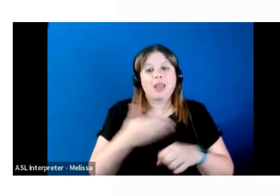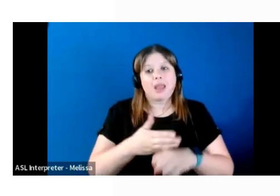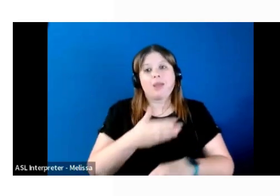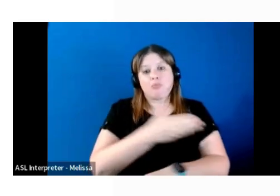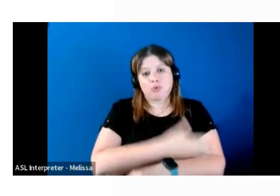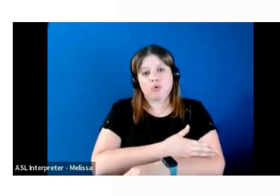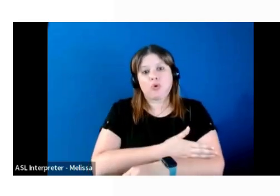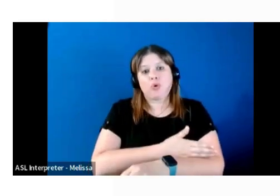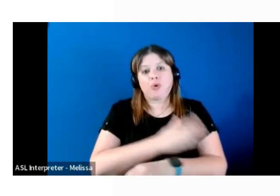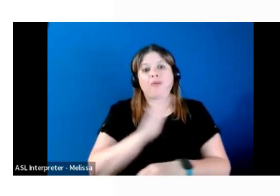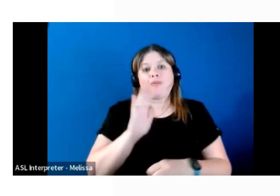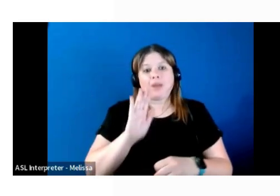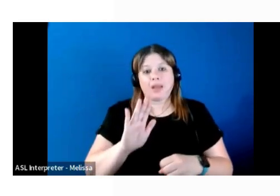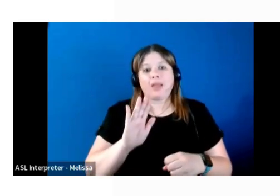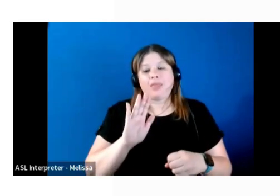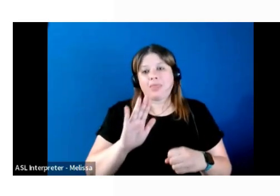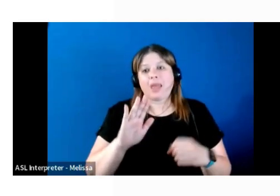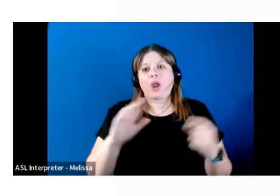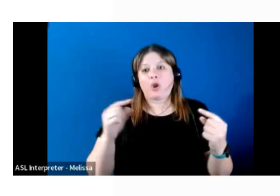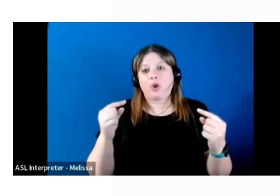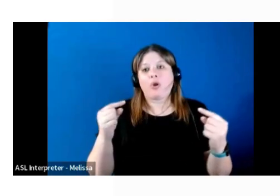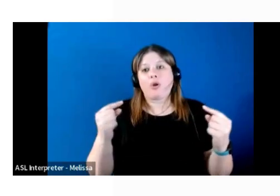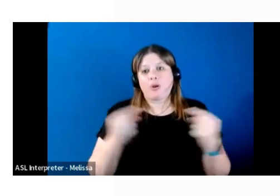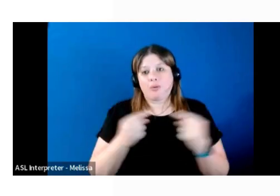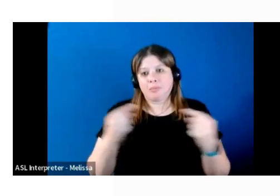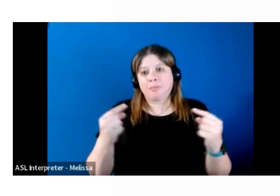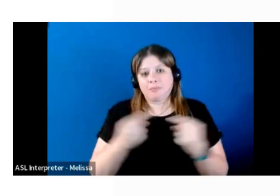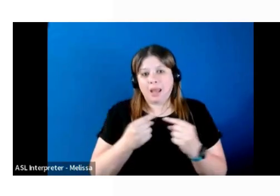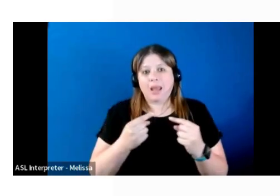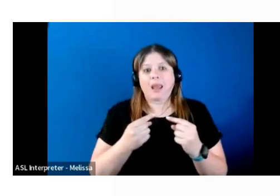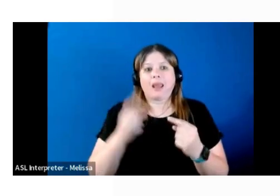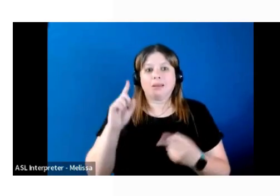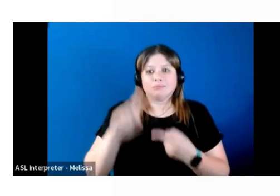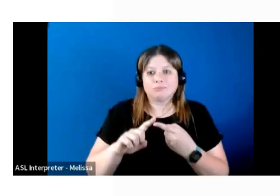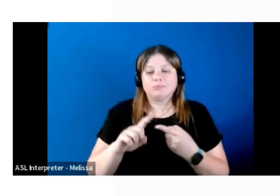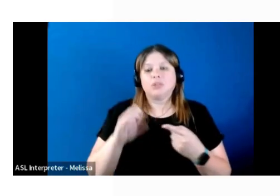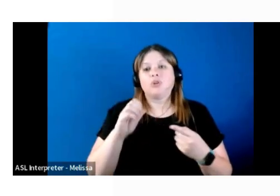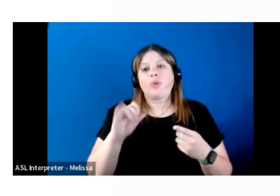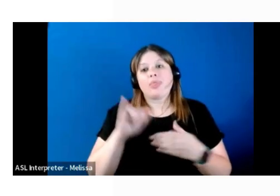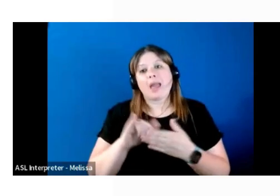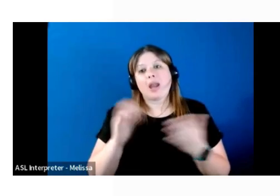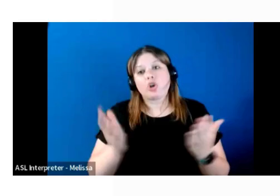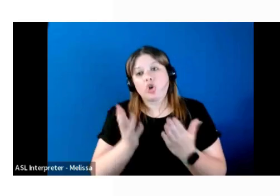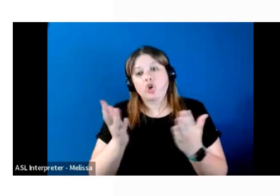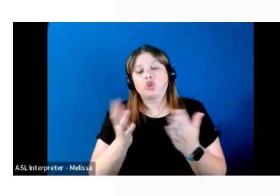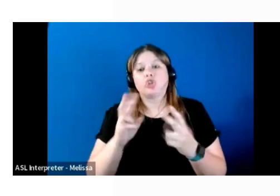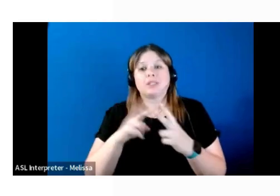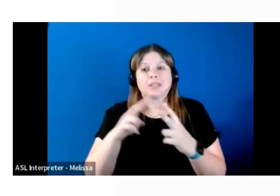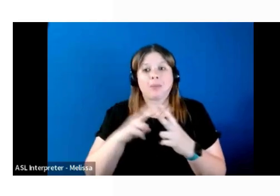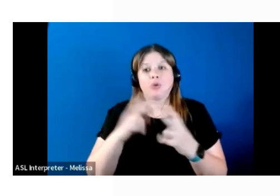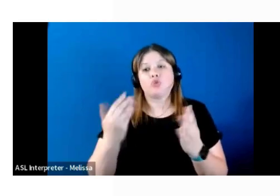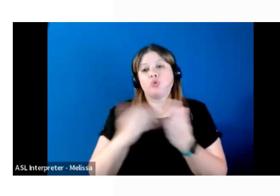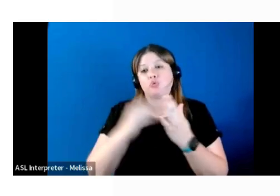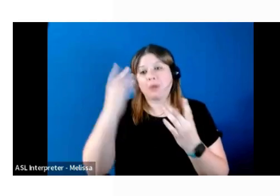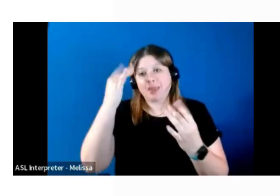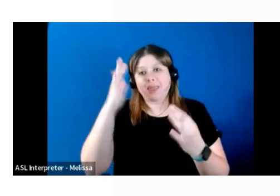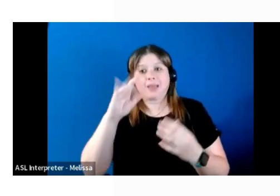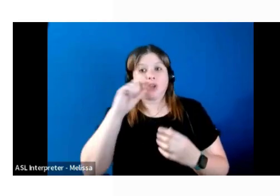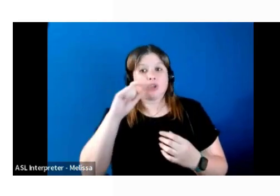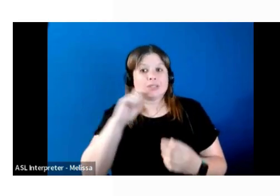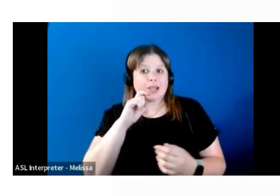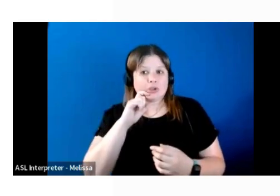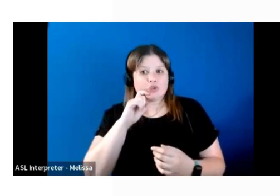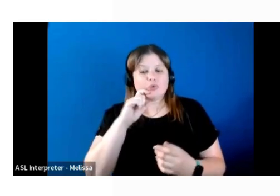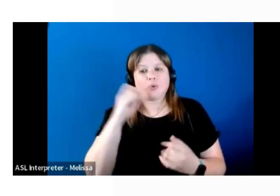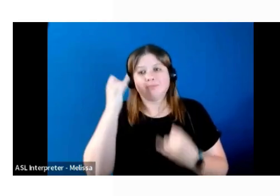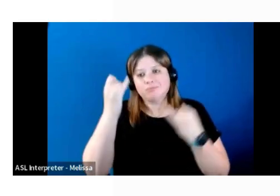more quickly. So this may require individuals or couples to kind of rethink their sexual script, as well as the goals of